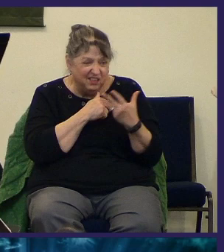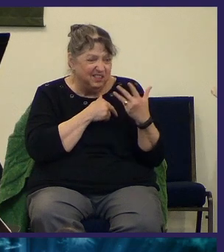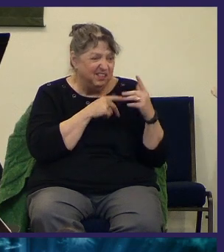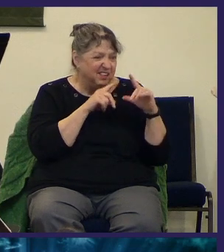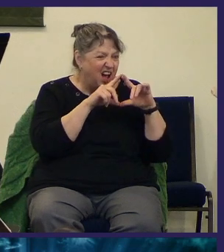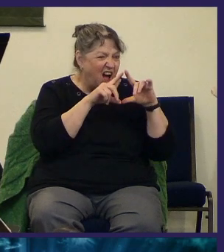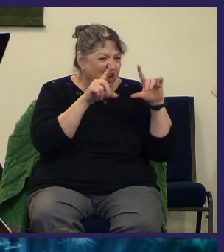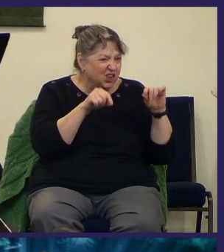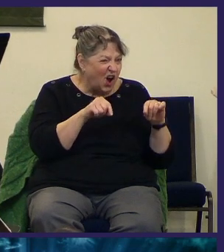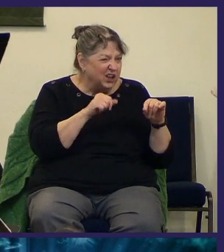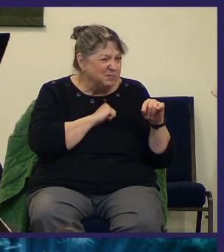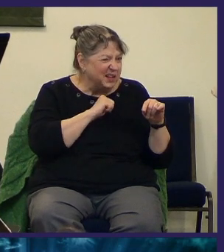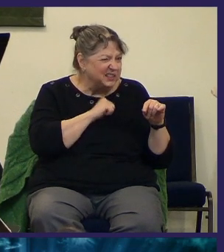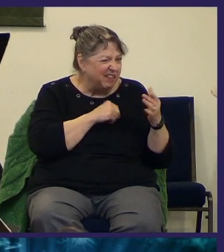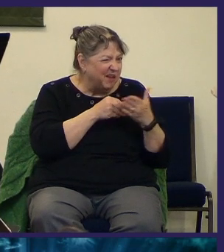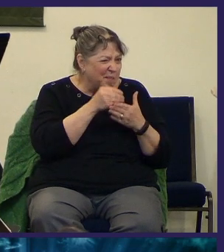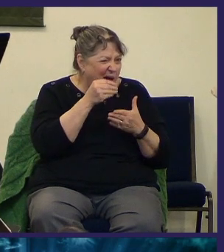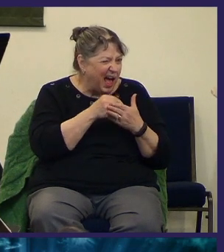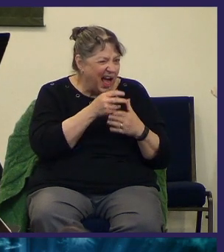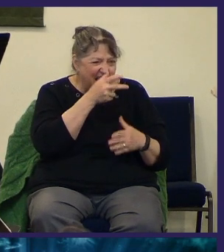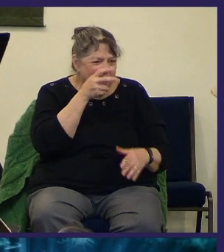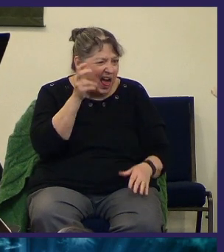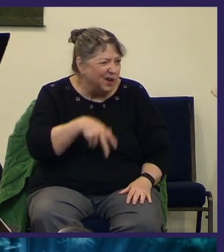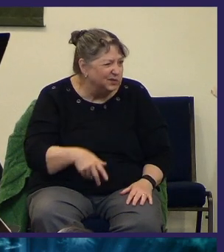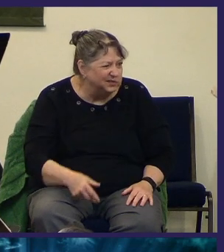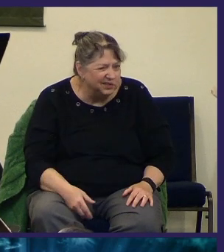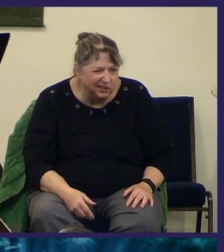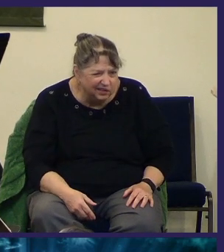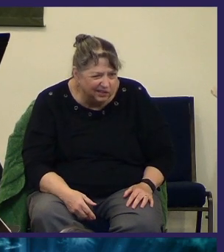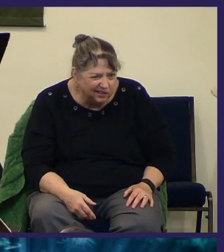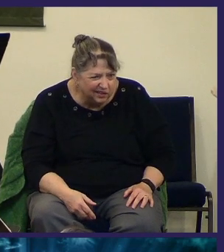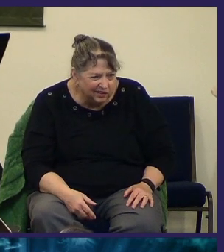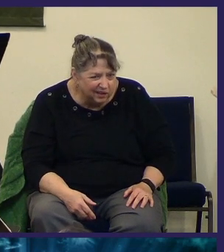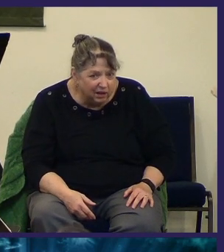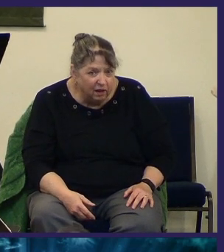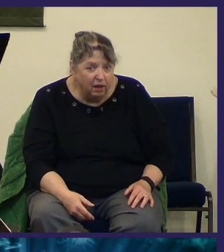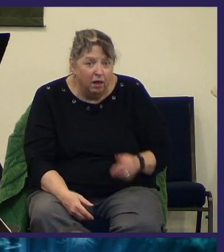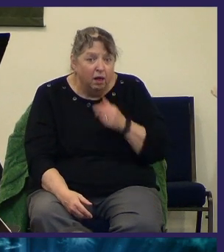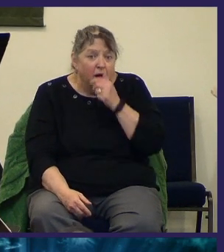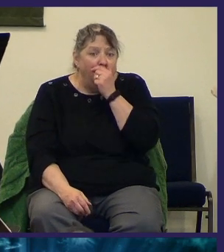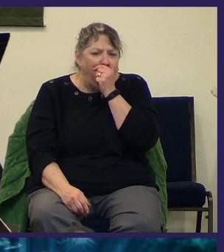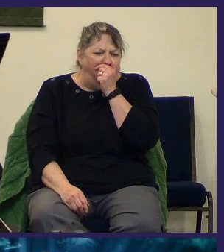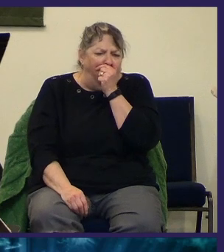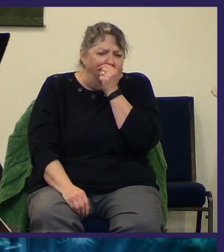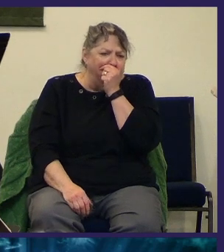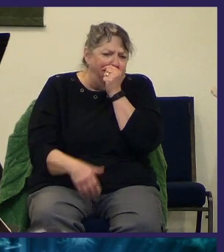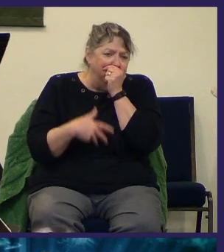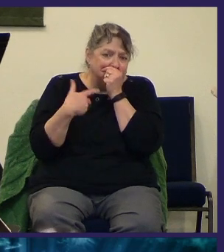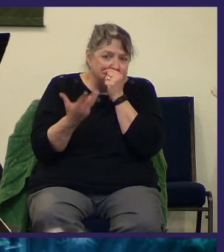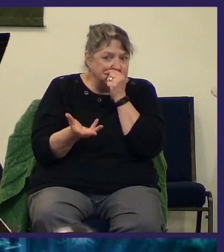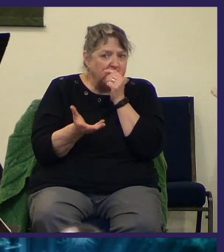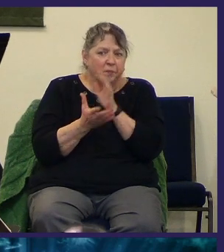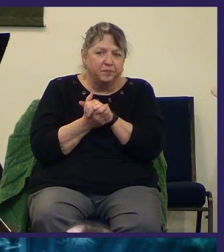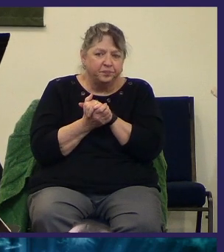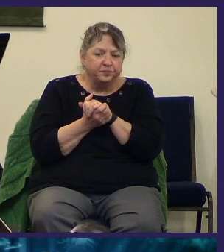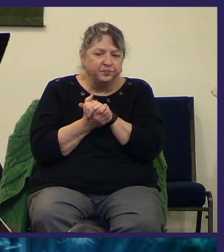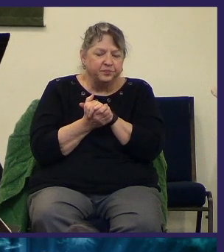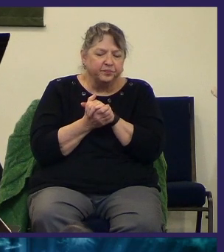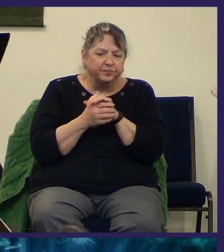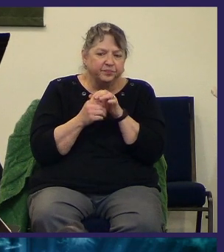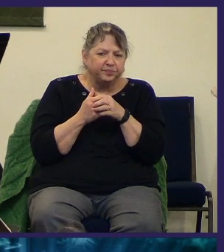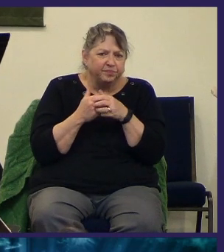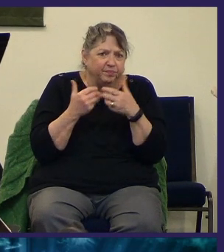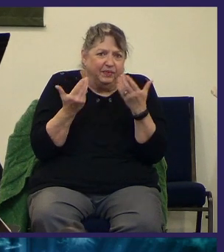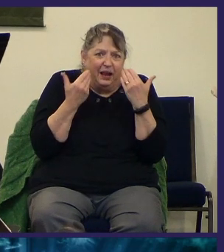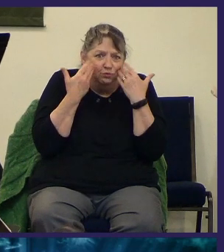in fact the life someone passes away what do you do what do you say what do you send them